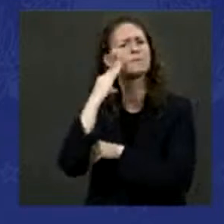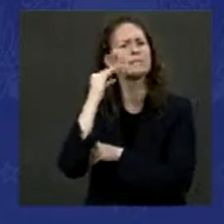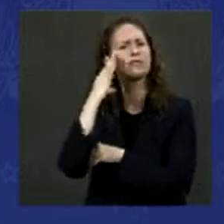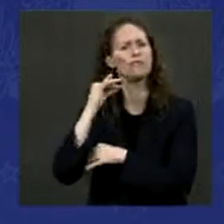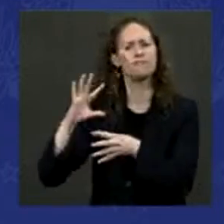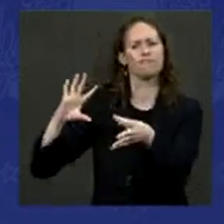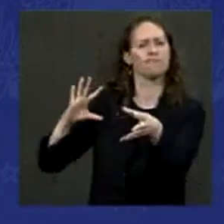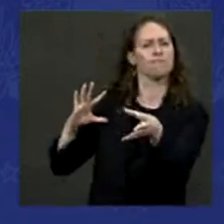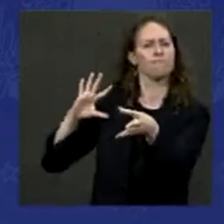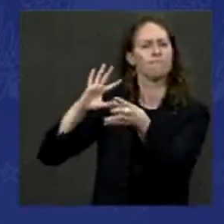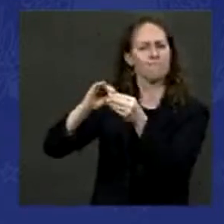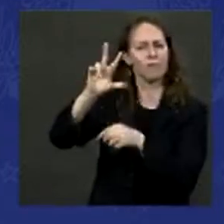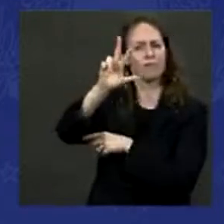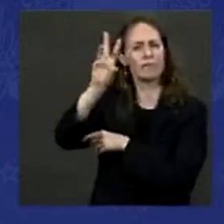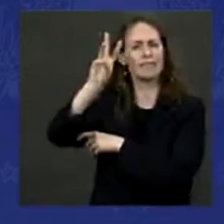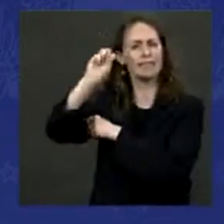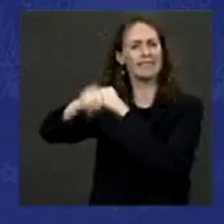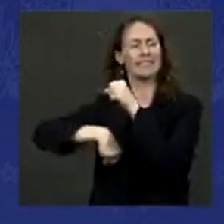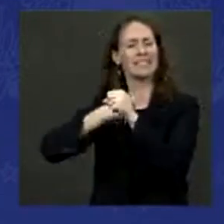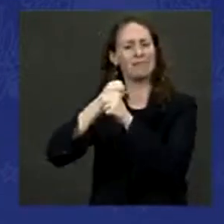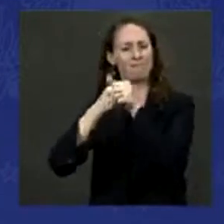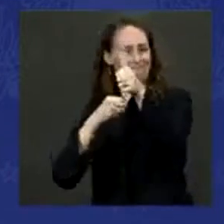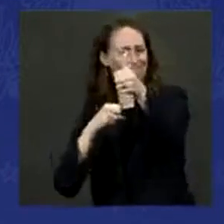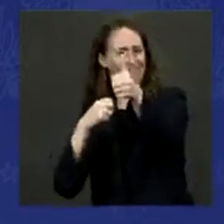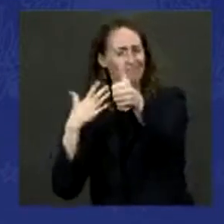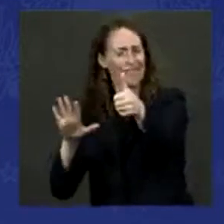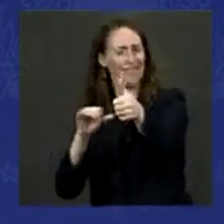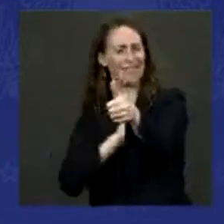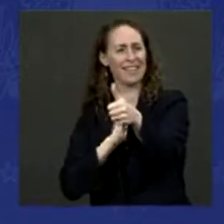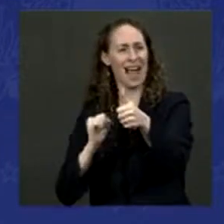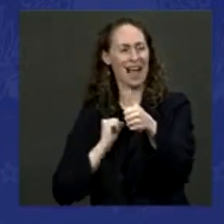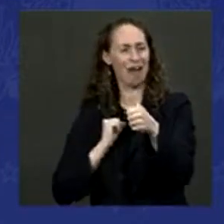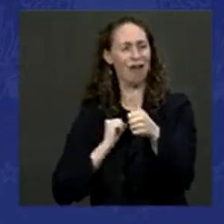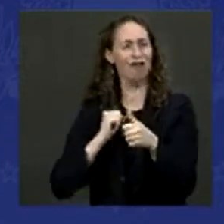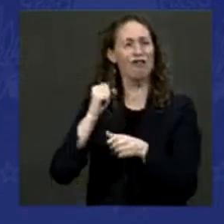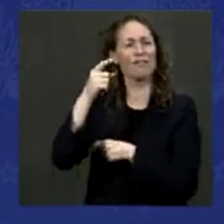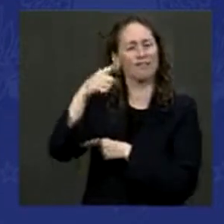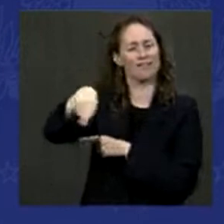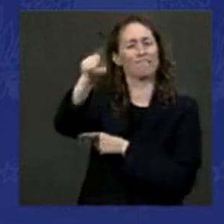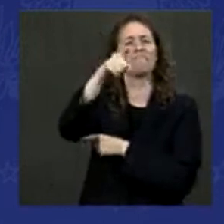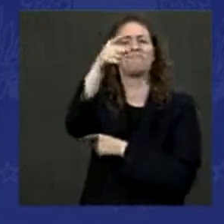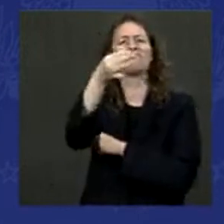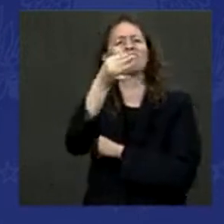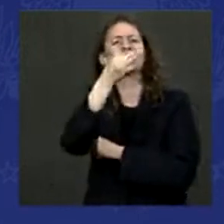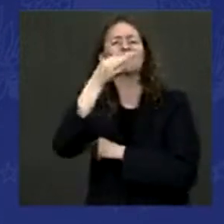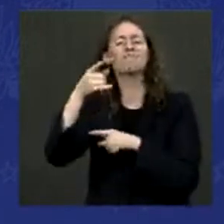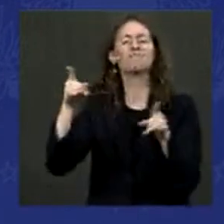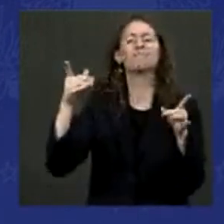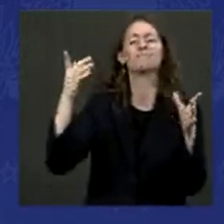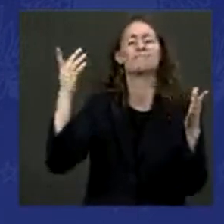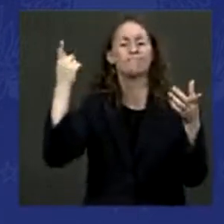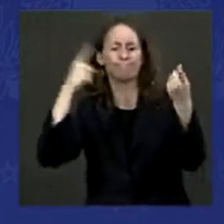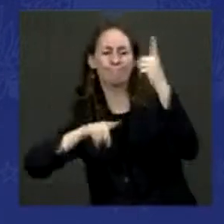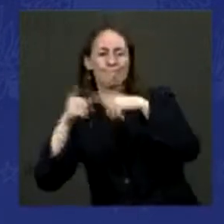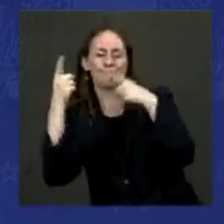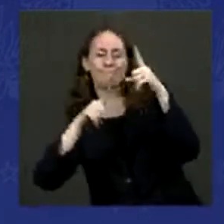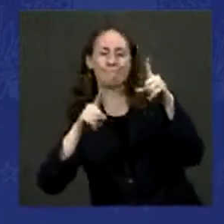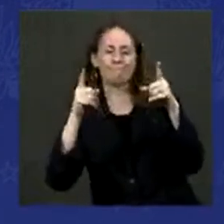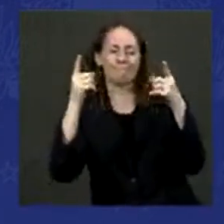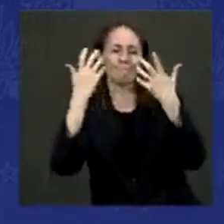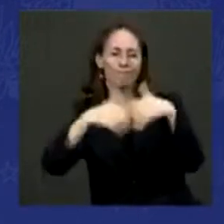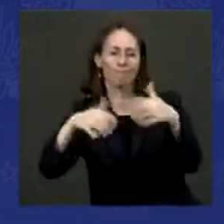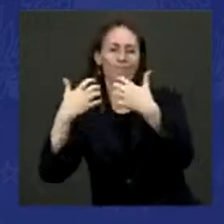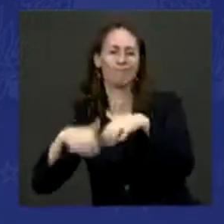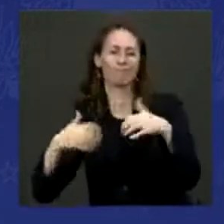have talked about your abilities to be a closer on deals involving legislation. Why were you unable,